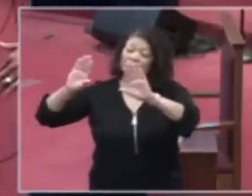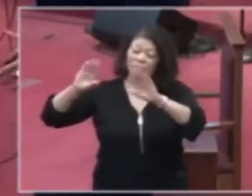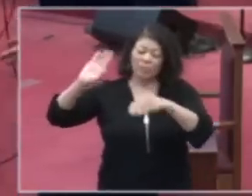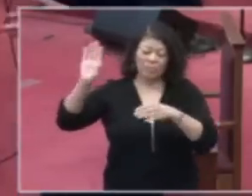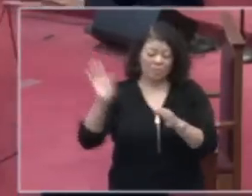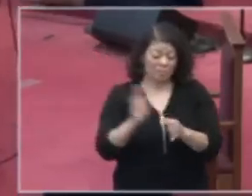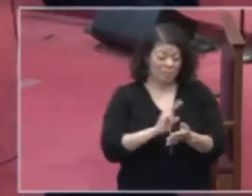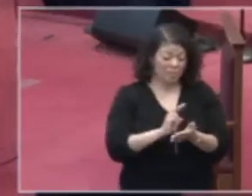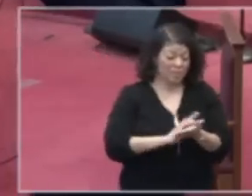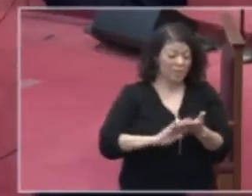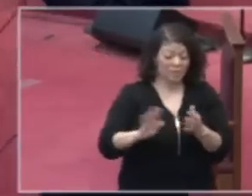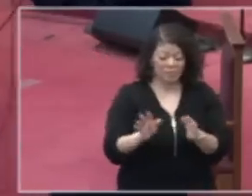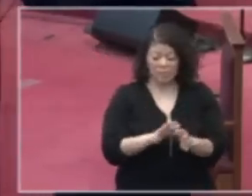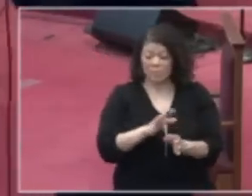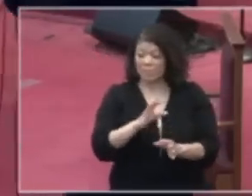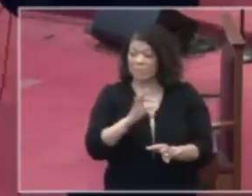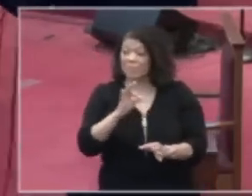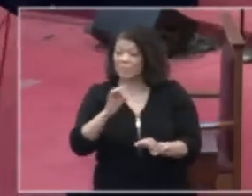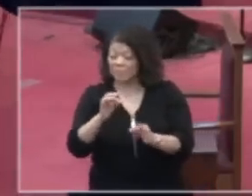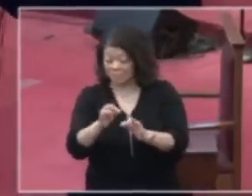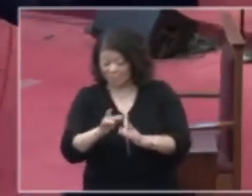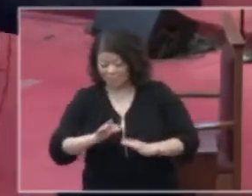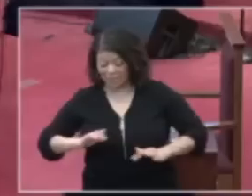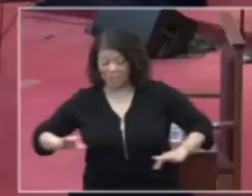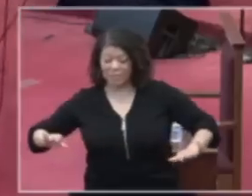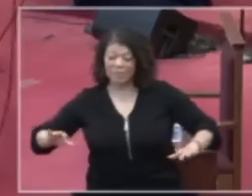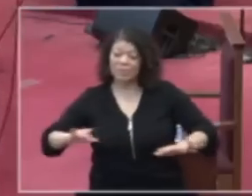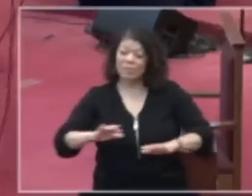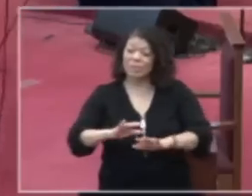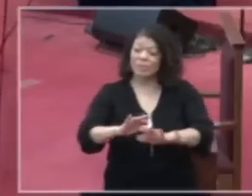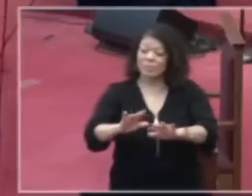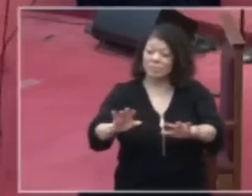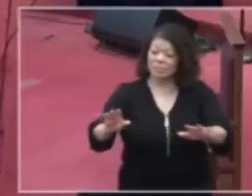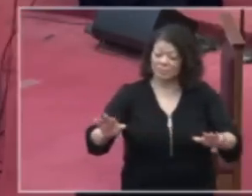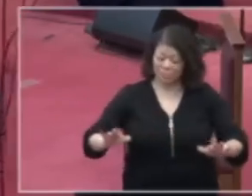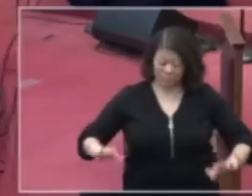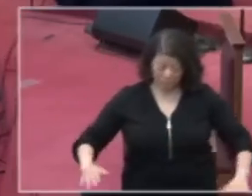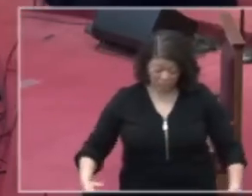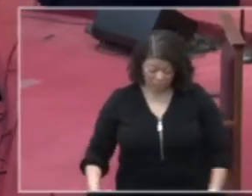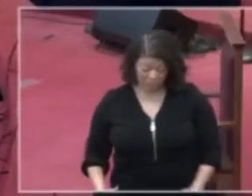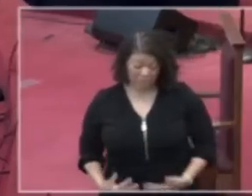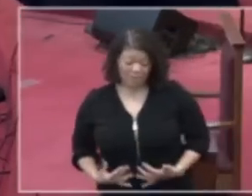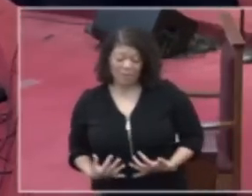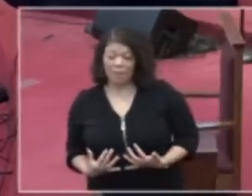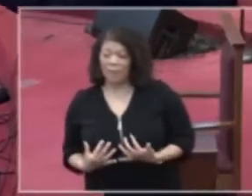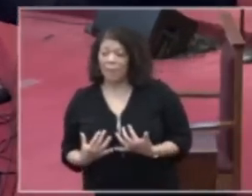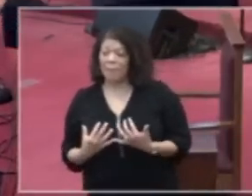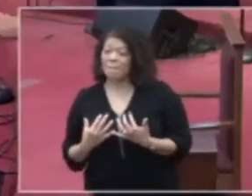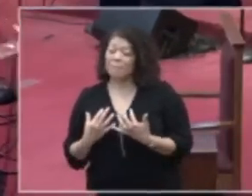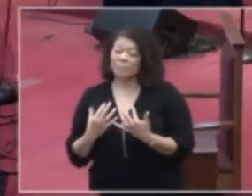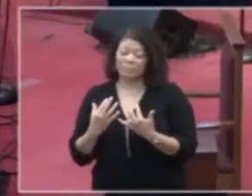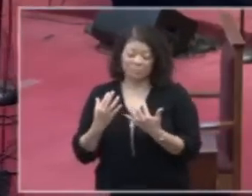If you pour out your spirit, you pour out your spirit.